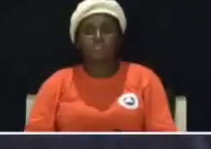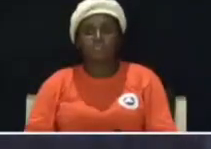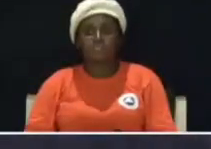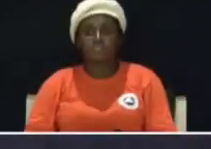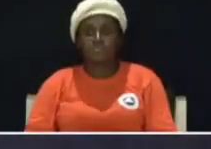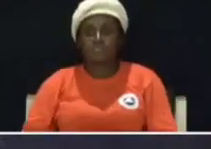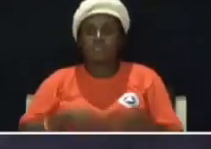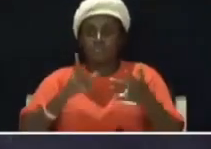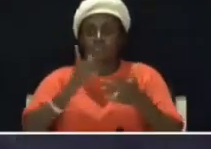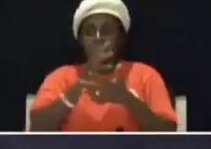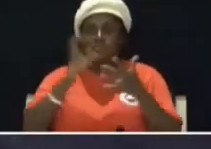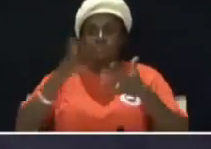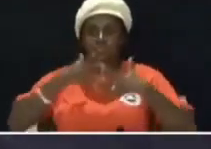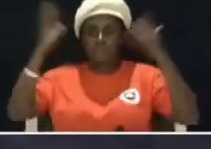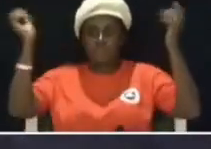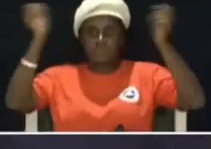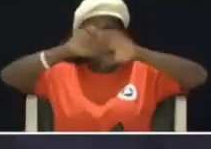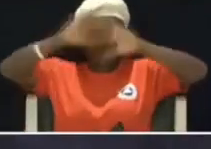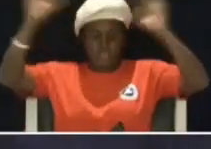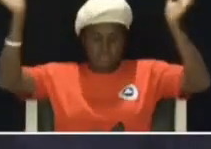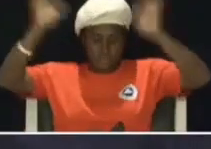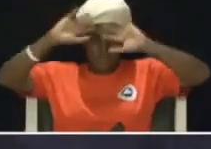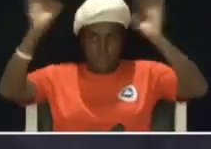Let somebody shout hallelujah.